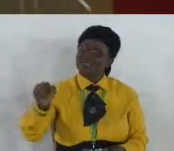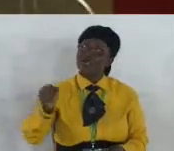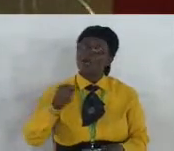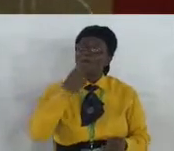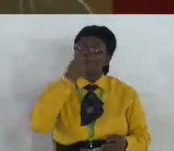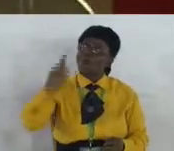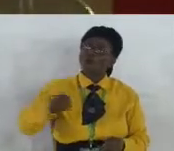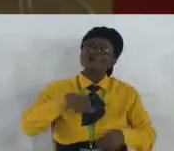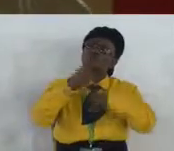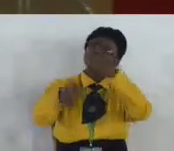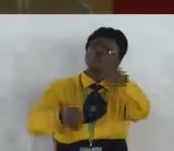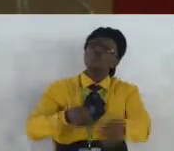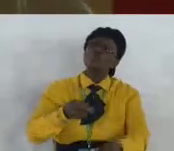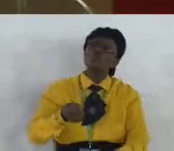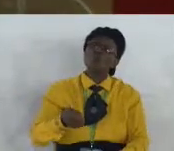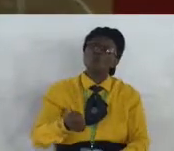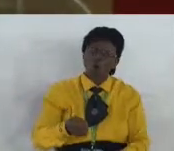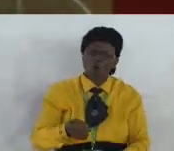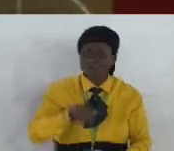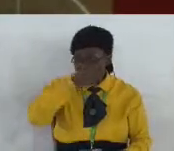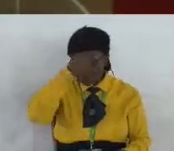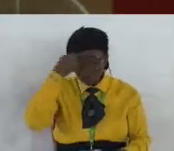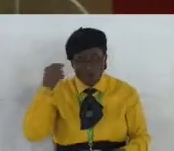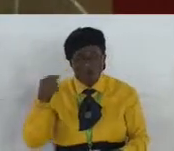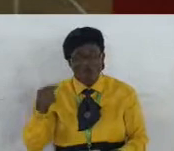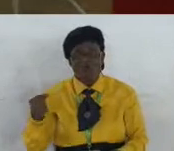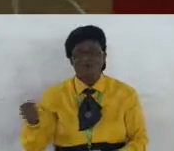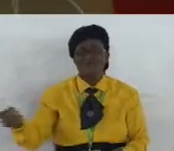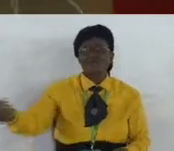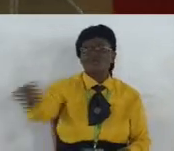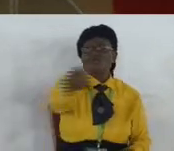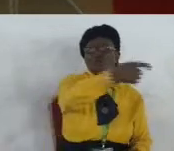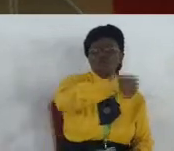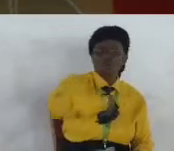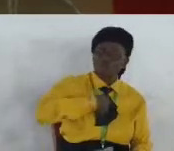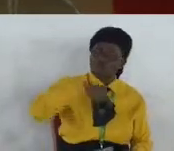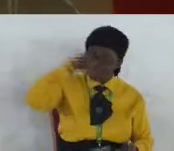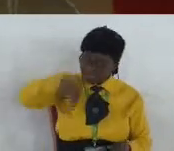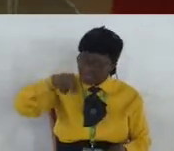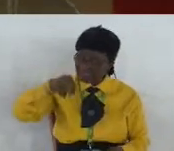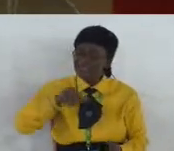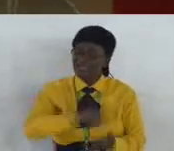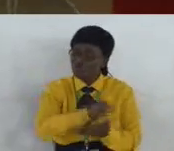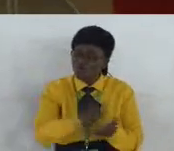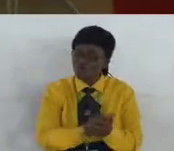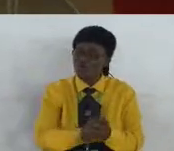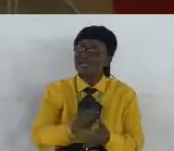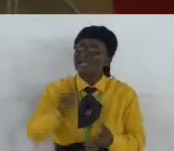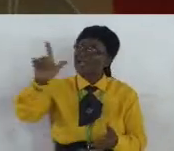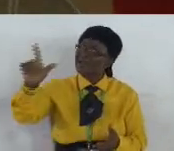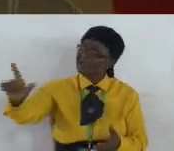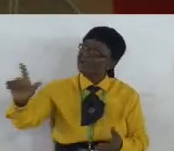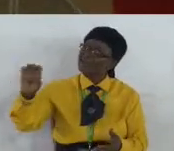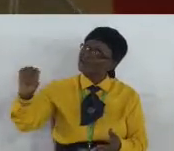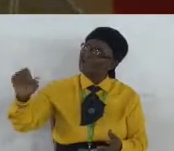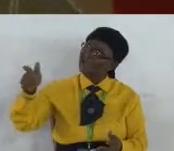Because you need those legs to go out for Jesus